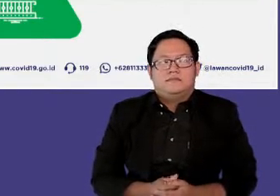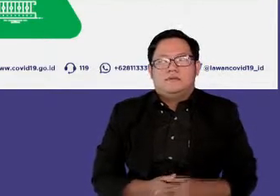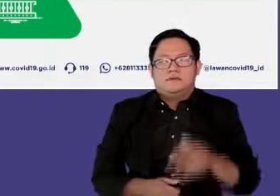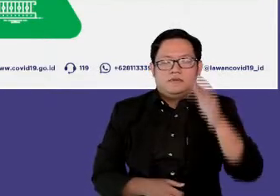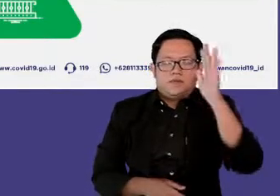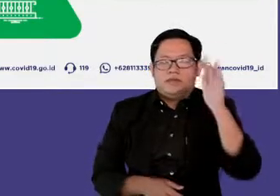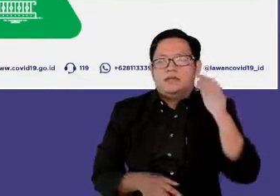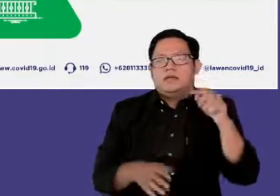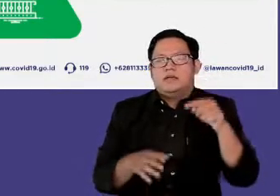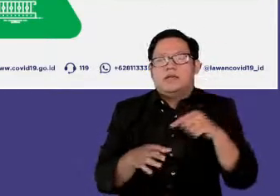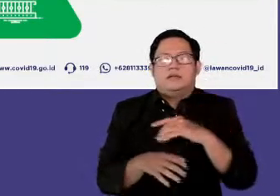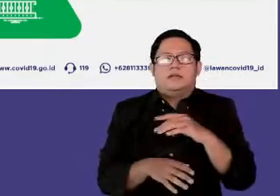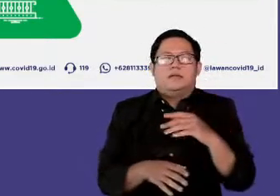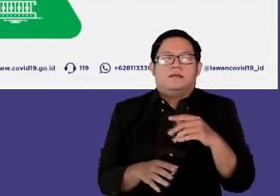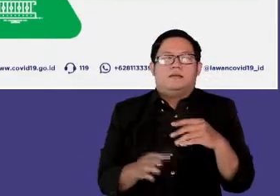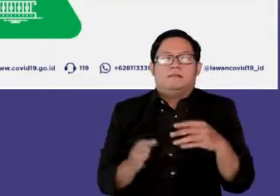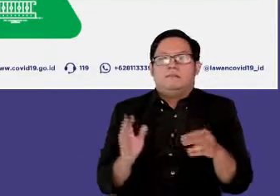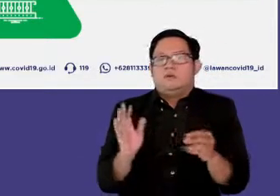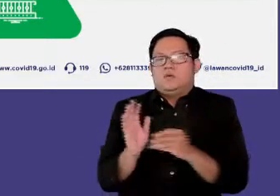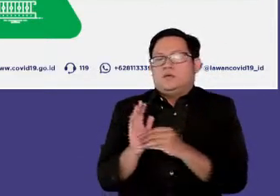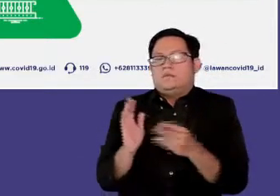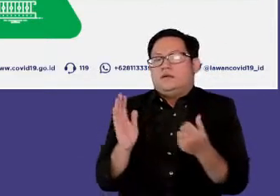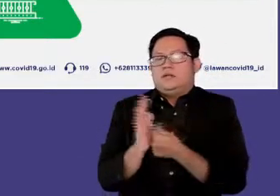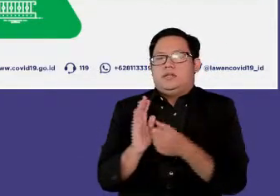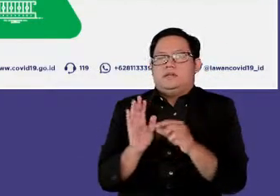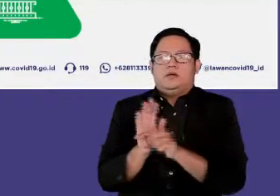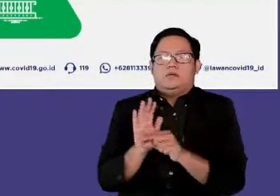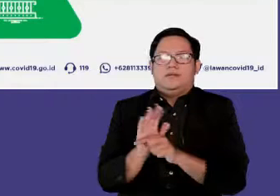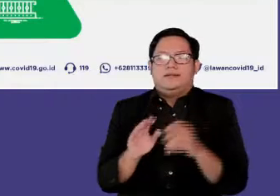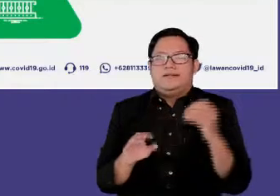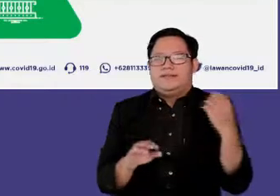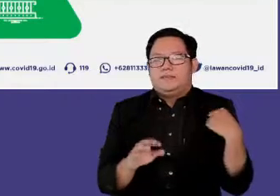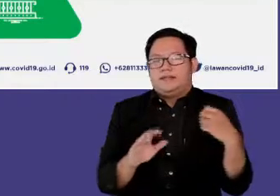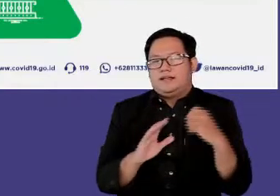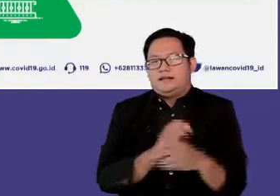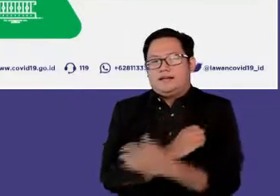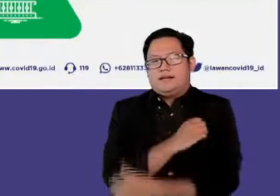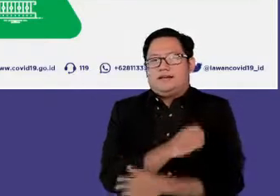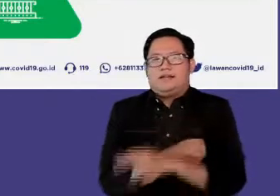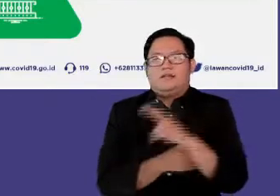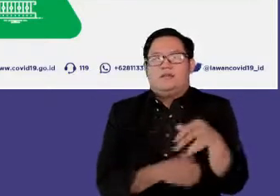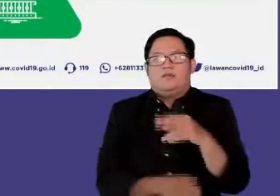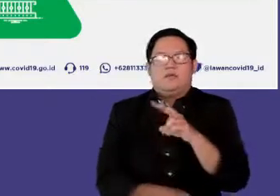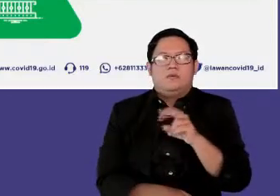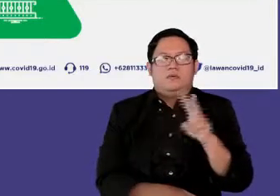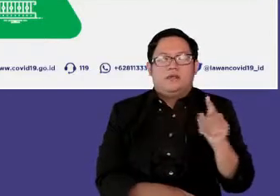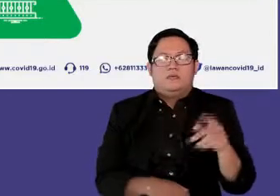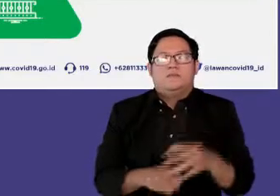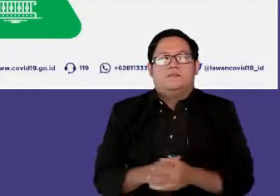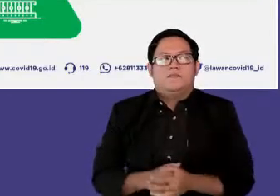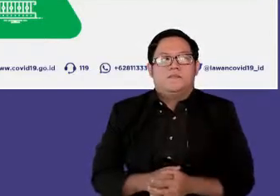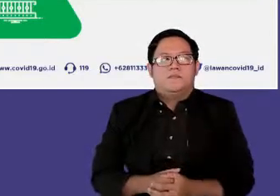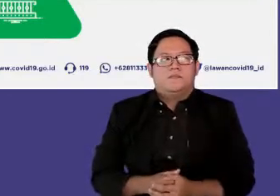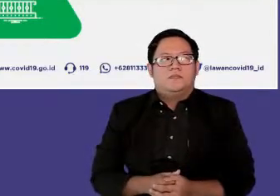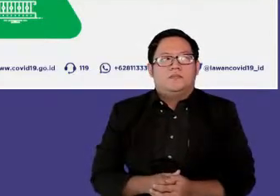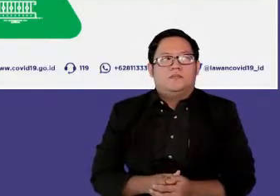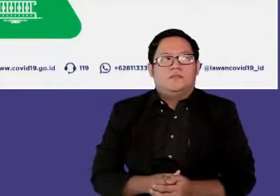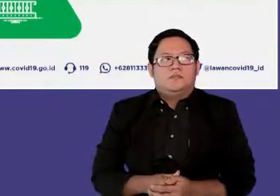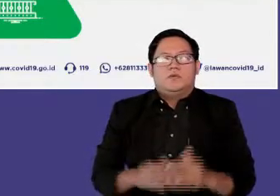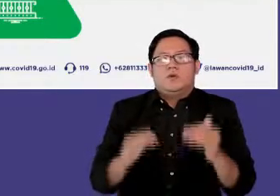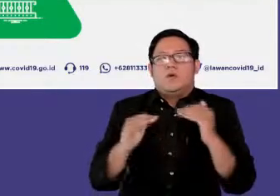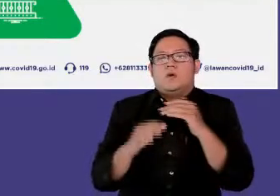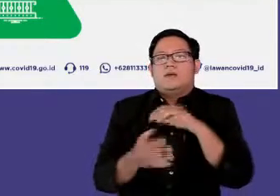42 year 2021. For level 2 and 3, theaters can operate with a